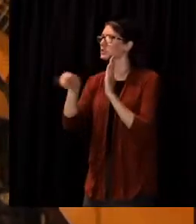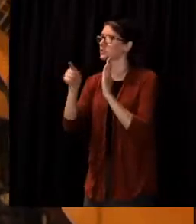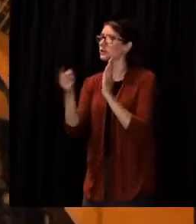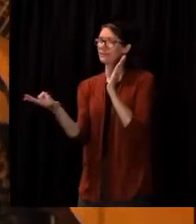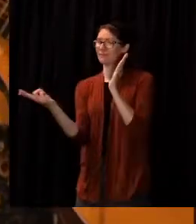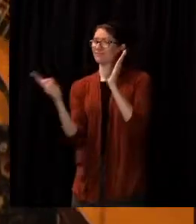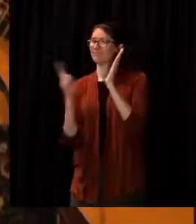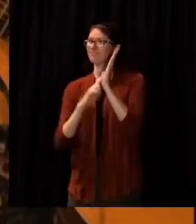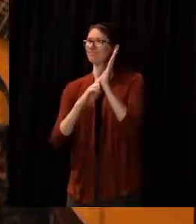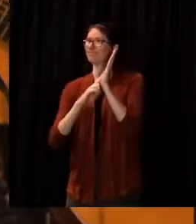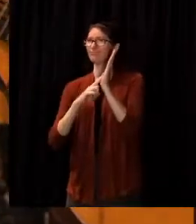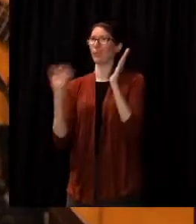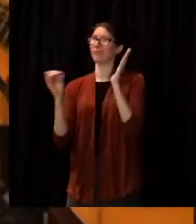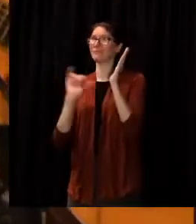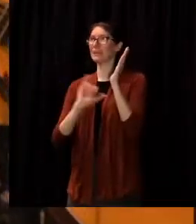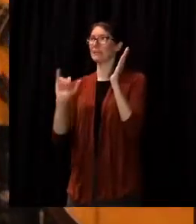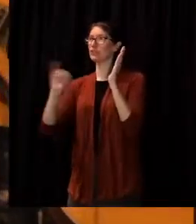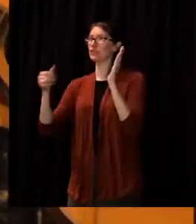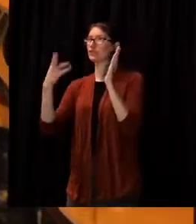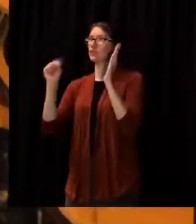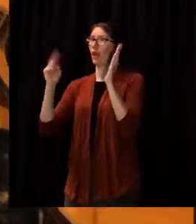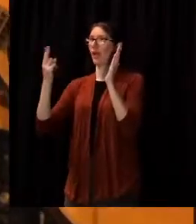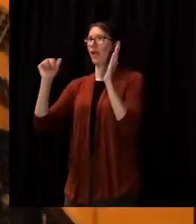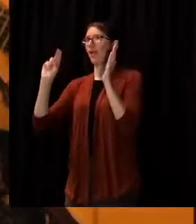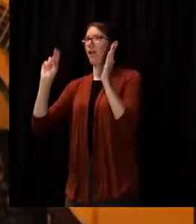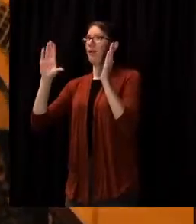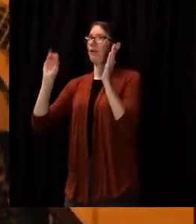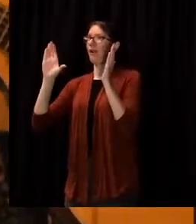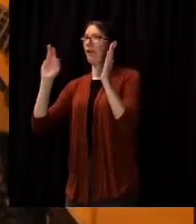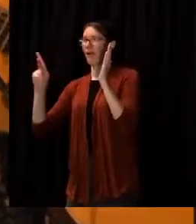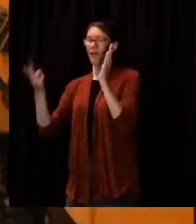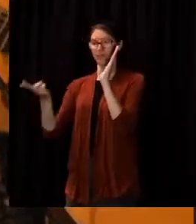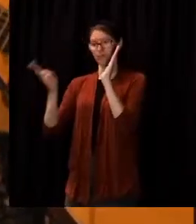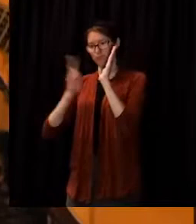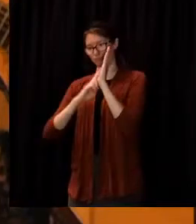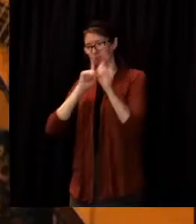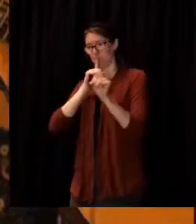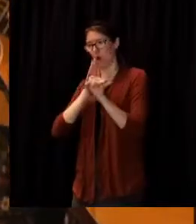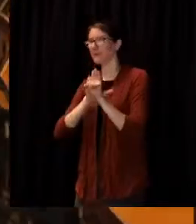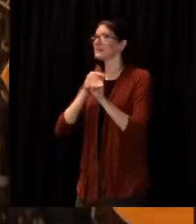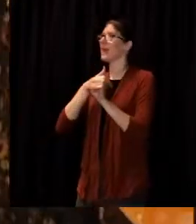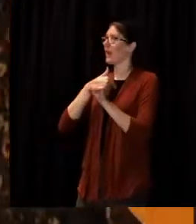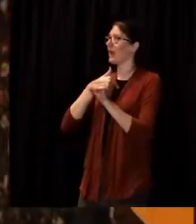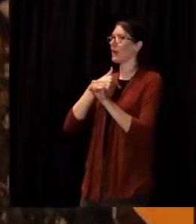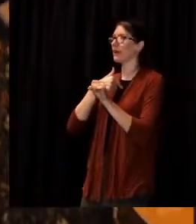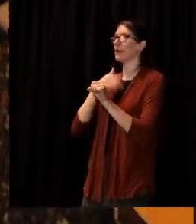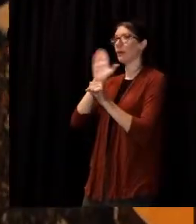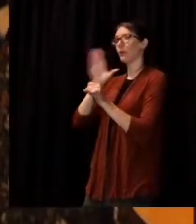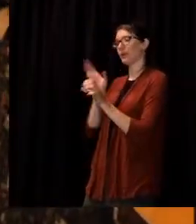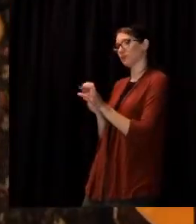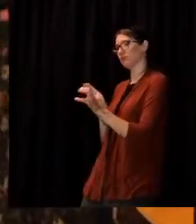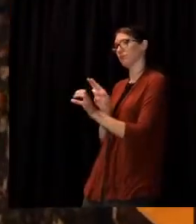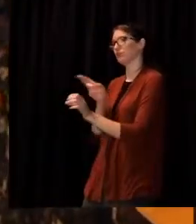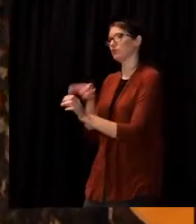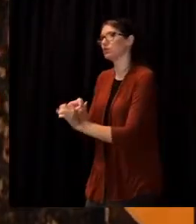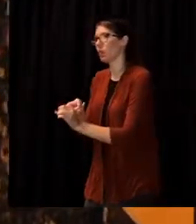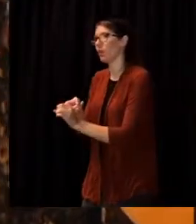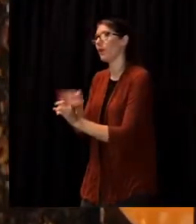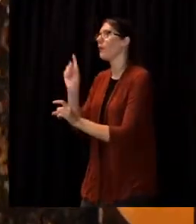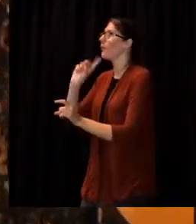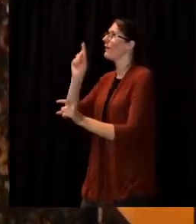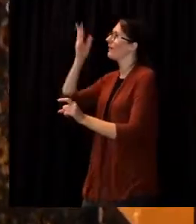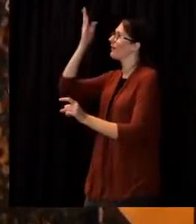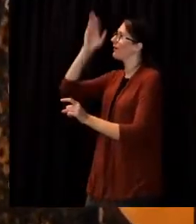John Hancock to say, I'm committed to filling in wherever it is God calls me and equips me to do